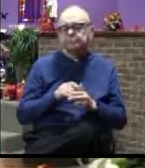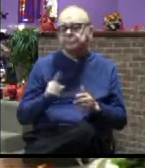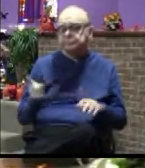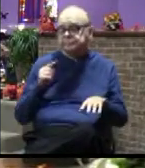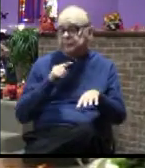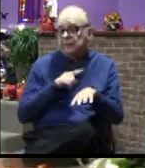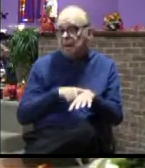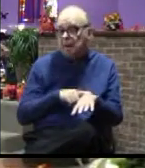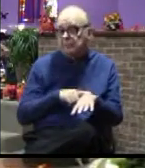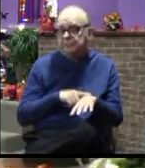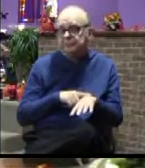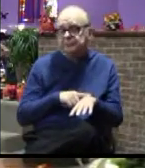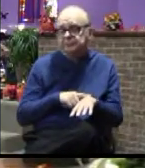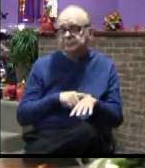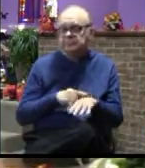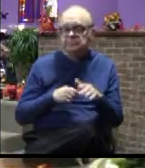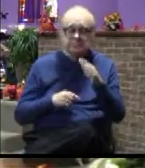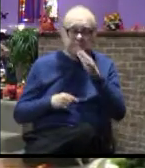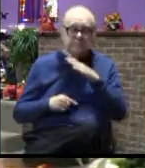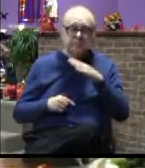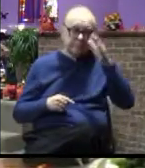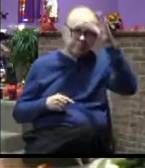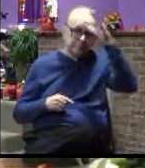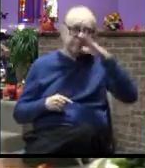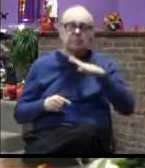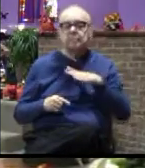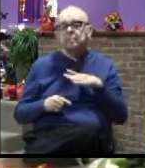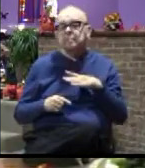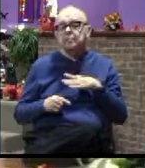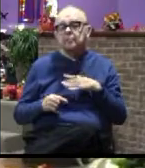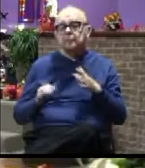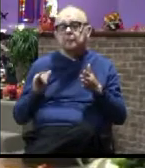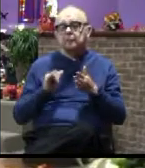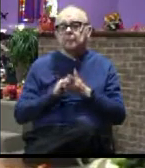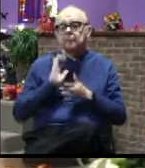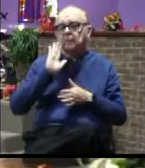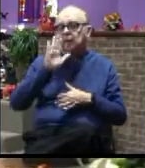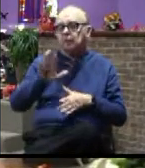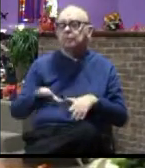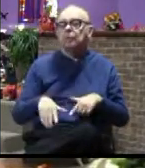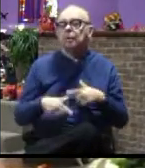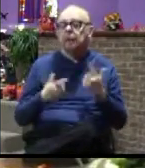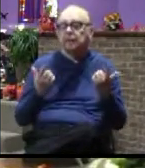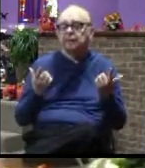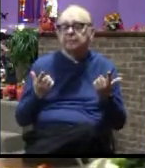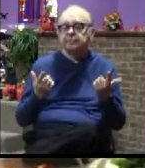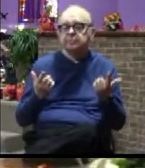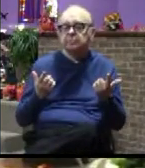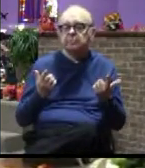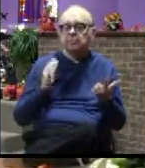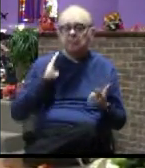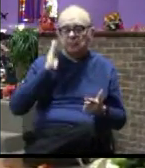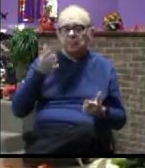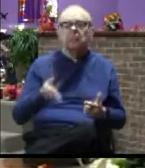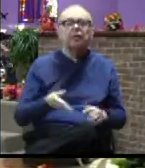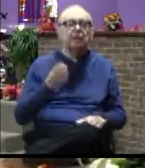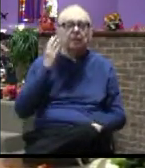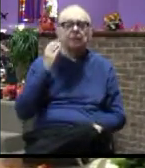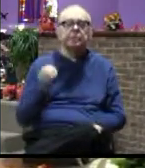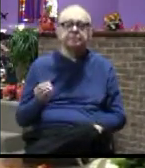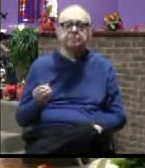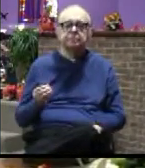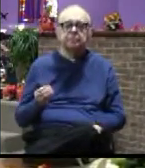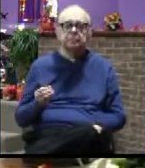There are times, ladies and gentlemen, that in your life, you're going to